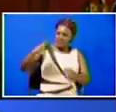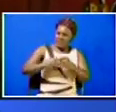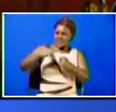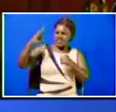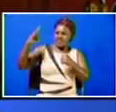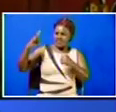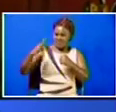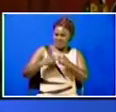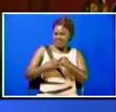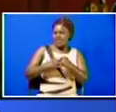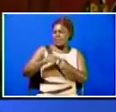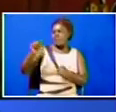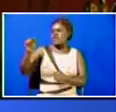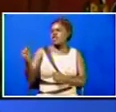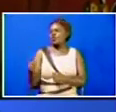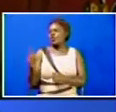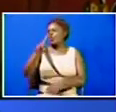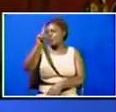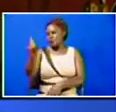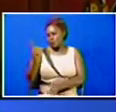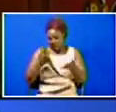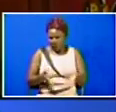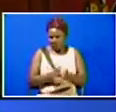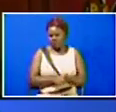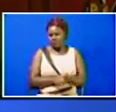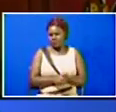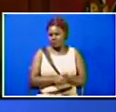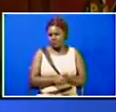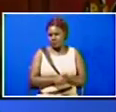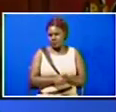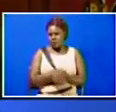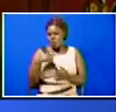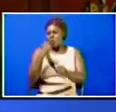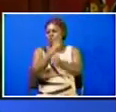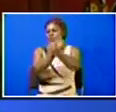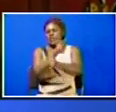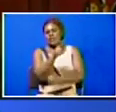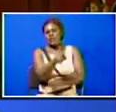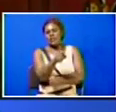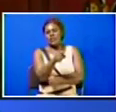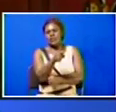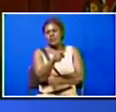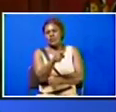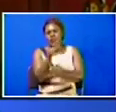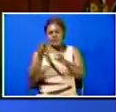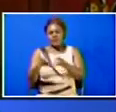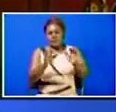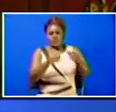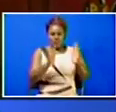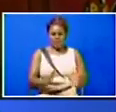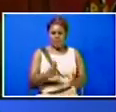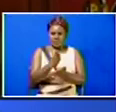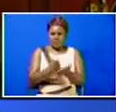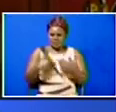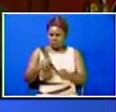million. The question is, who is defending that farmer who is still suffering? Because we have